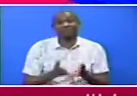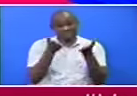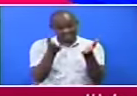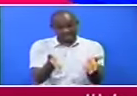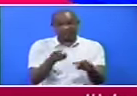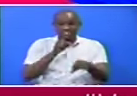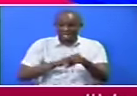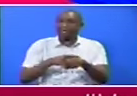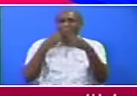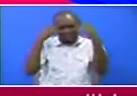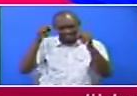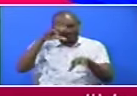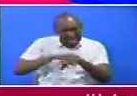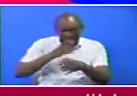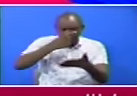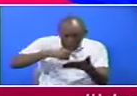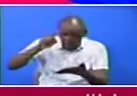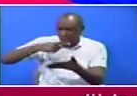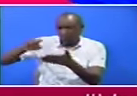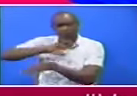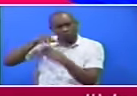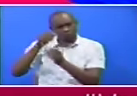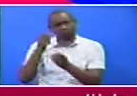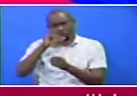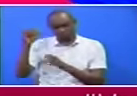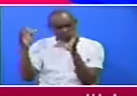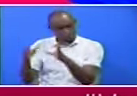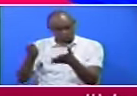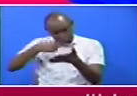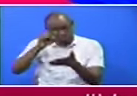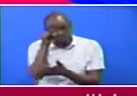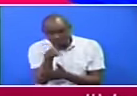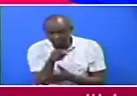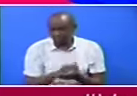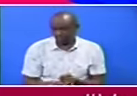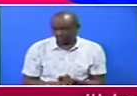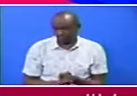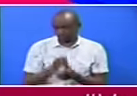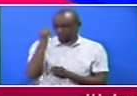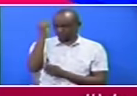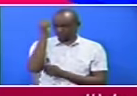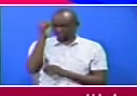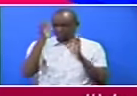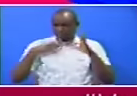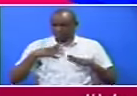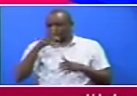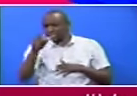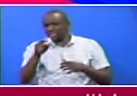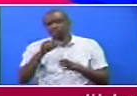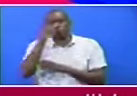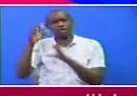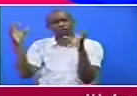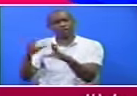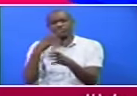And even as the president received a nod from his party to vie for a second term in office, political outfits outside the Jubilee